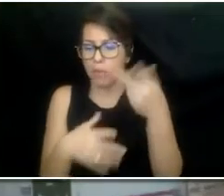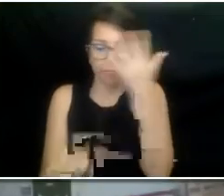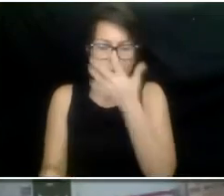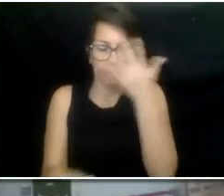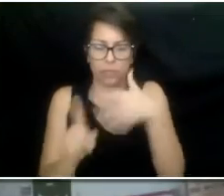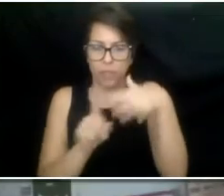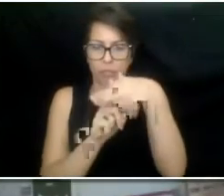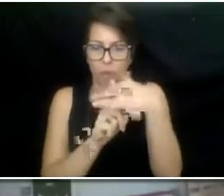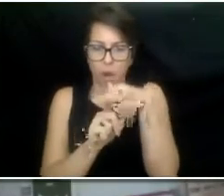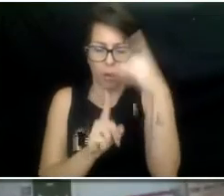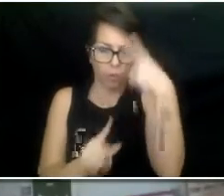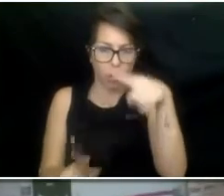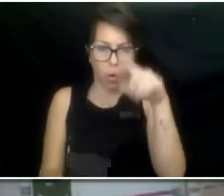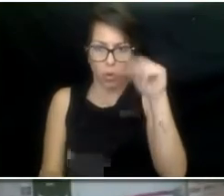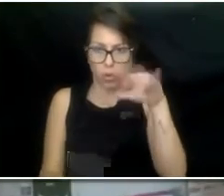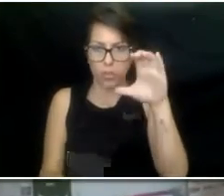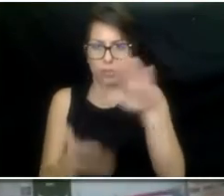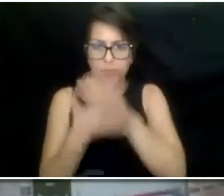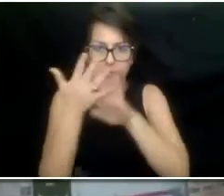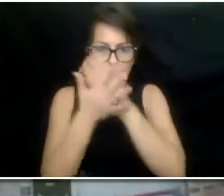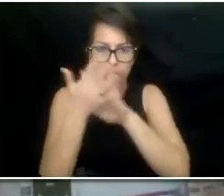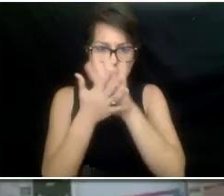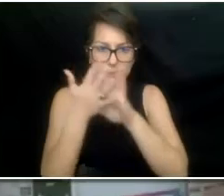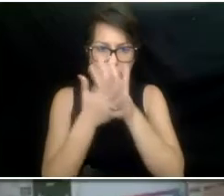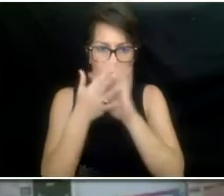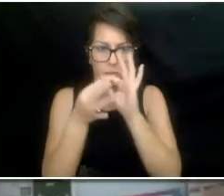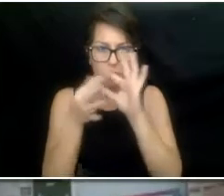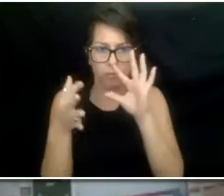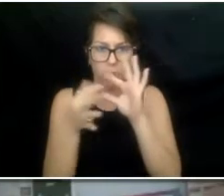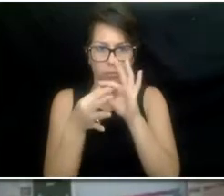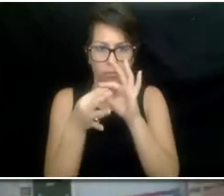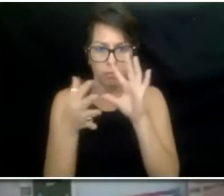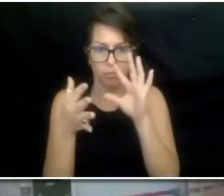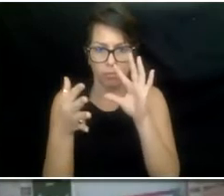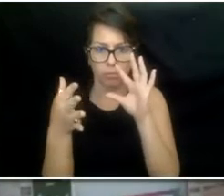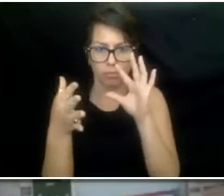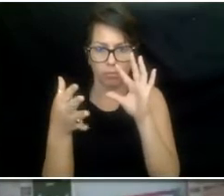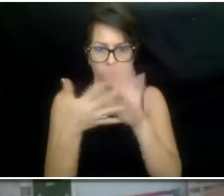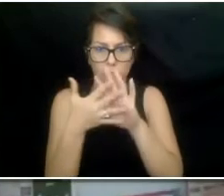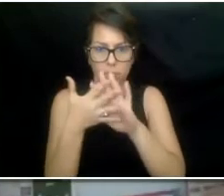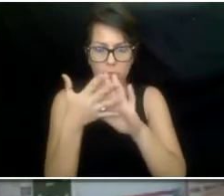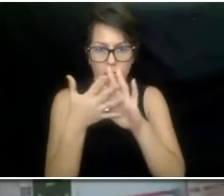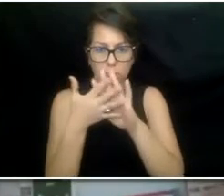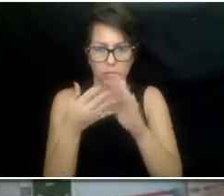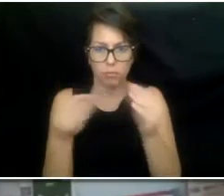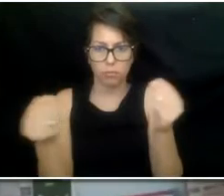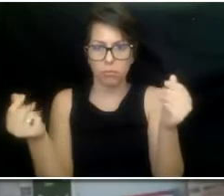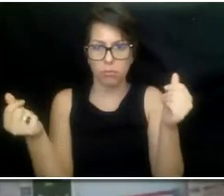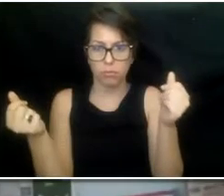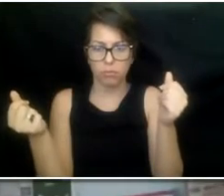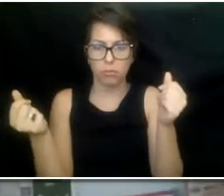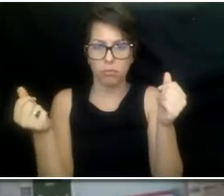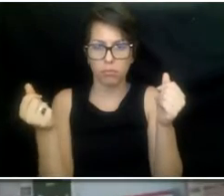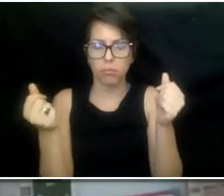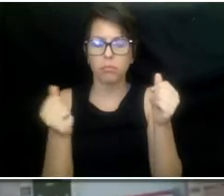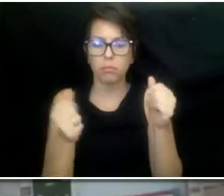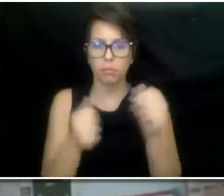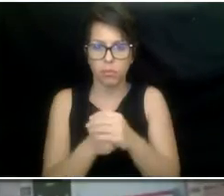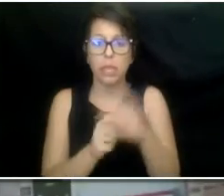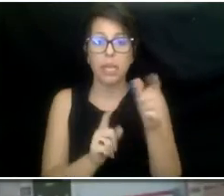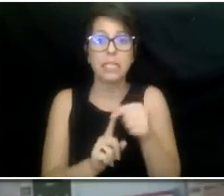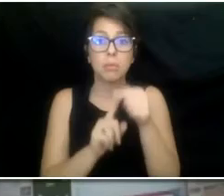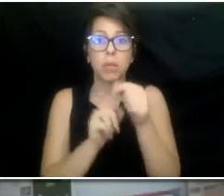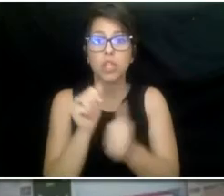lgbq plus New Yorkers we have to highlight services that are available now for services for survivors and